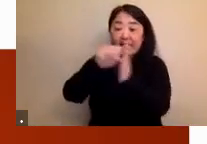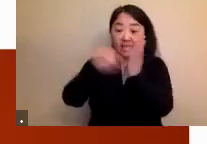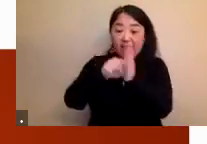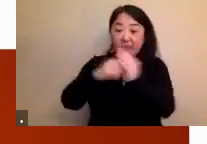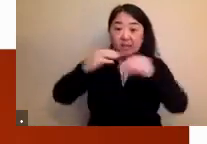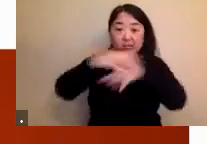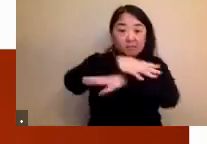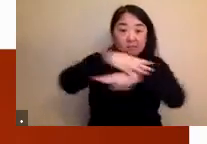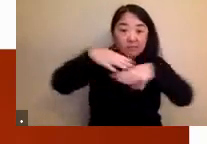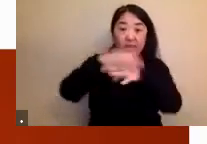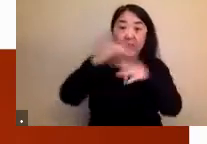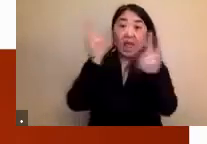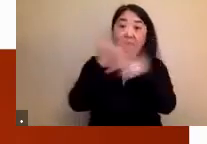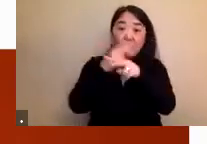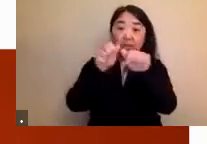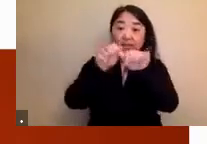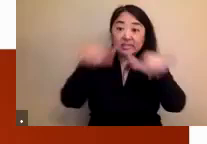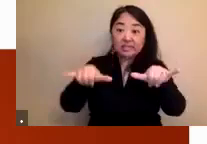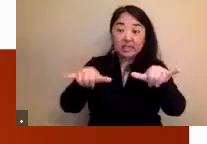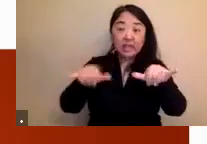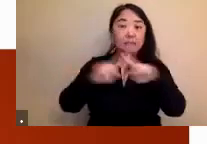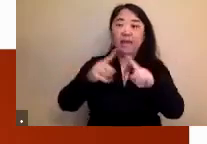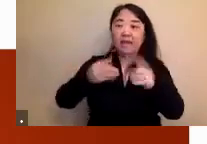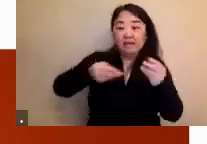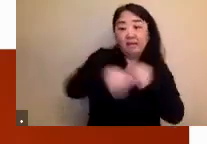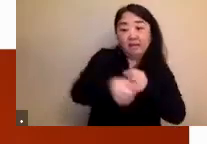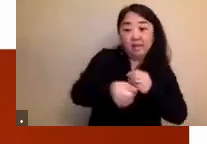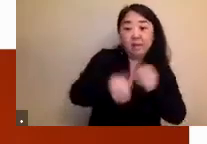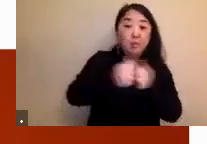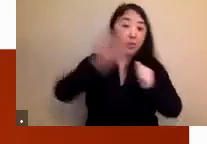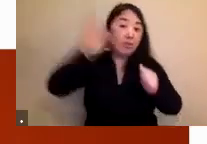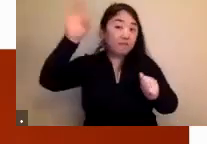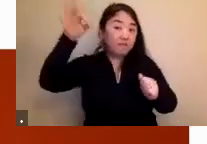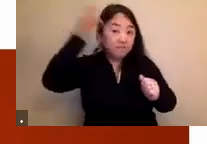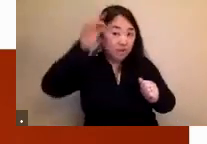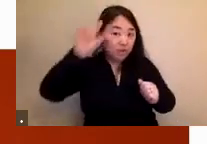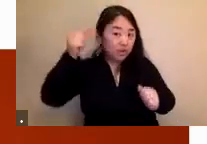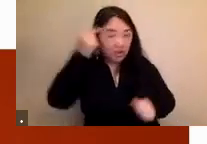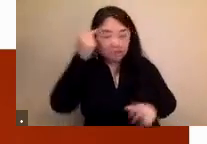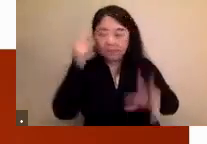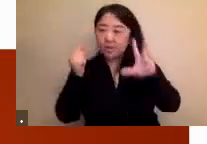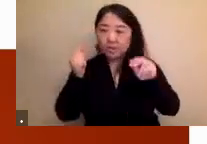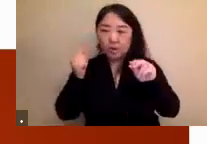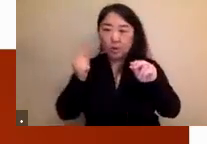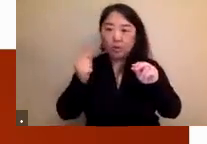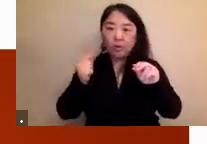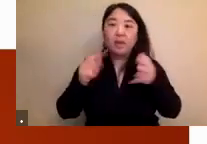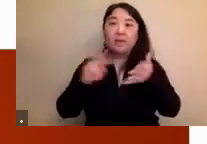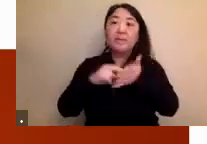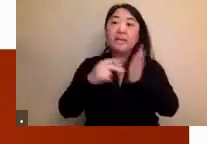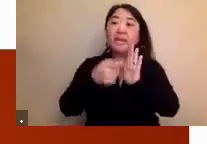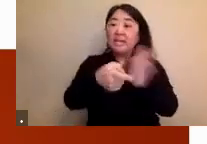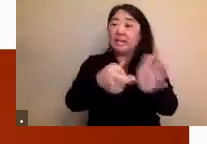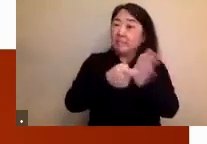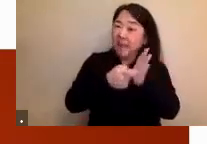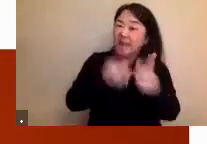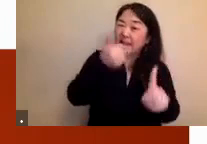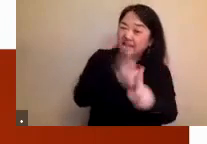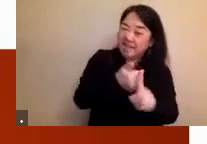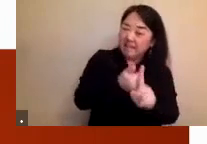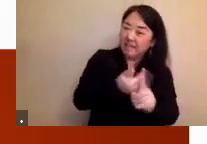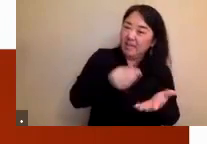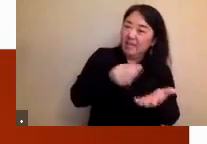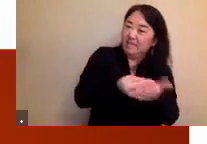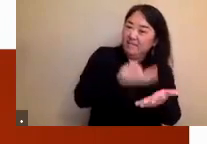is not funded by the federal government. It is mandated to be self-funded. So because